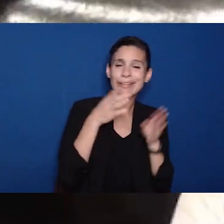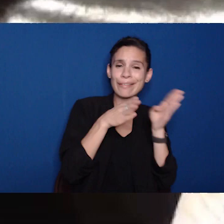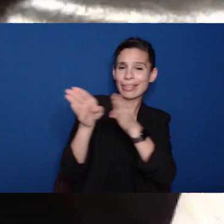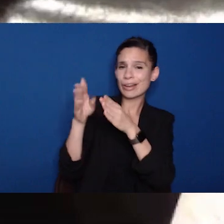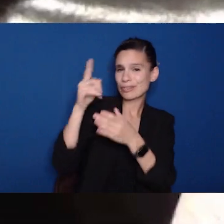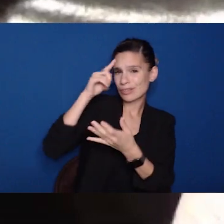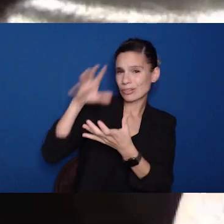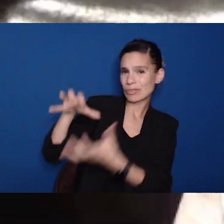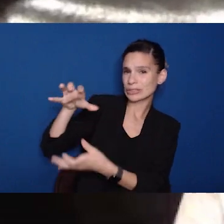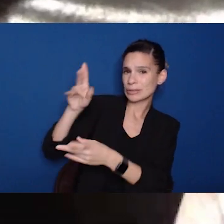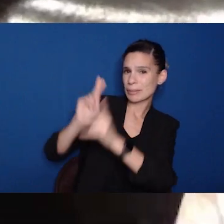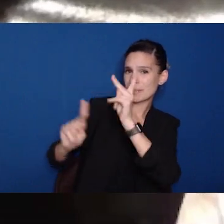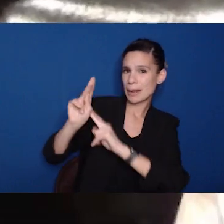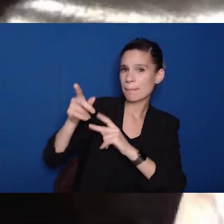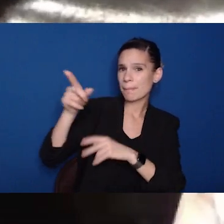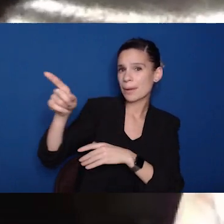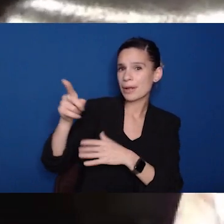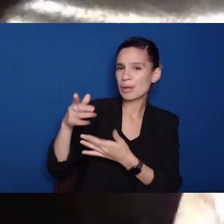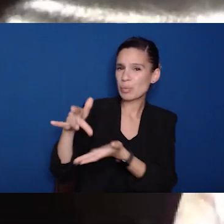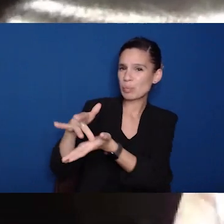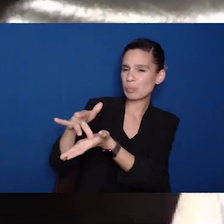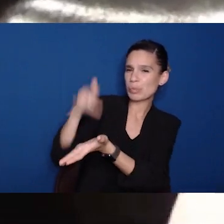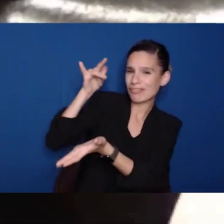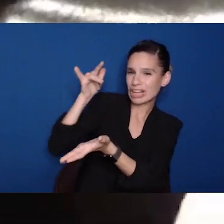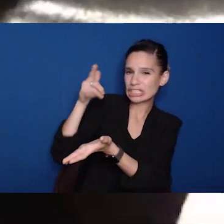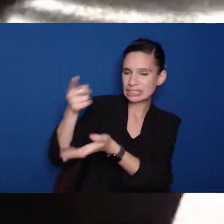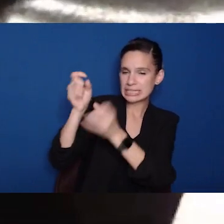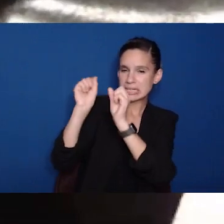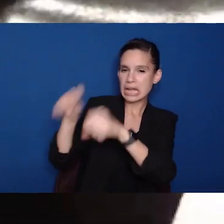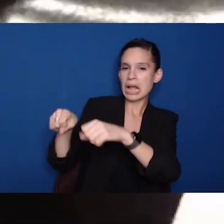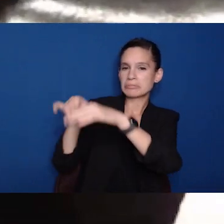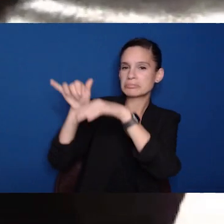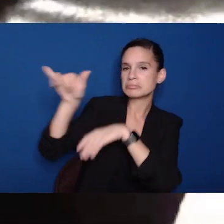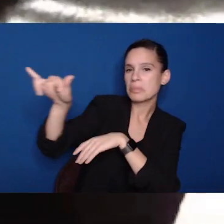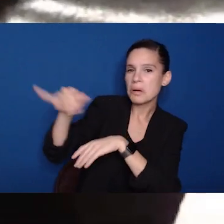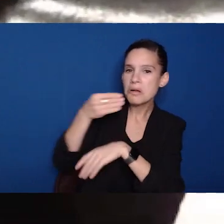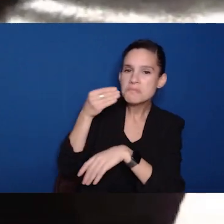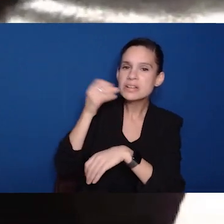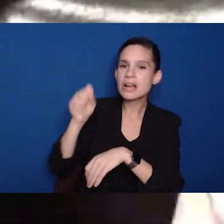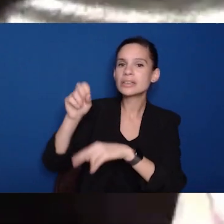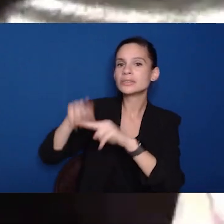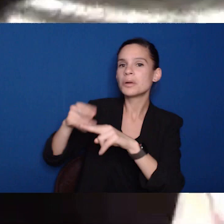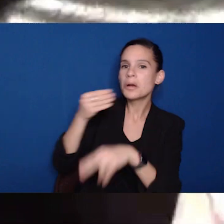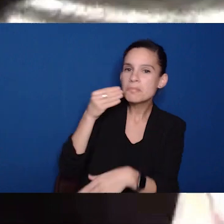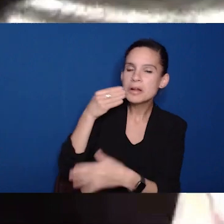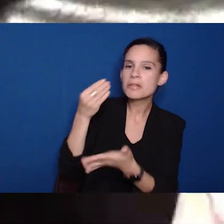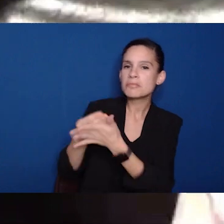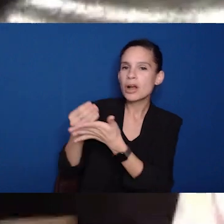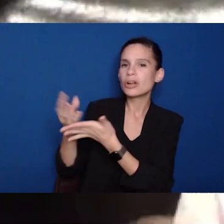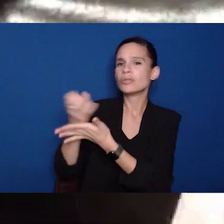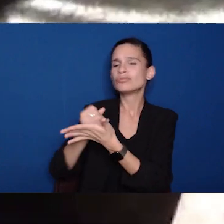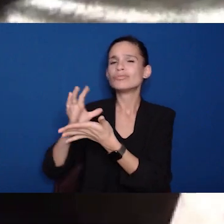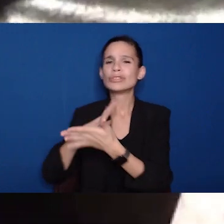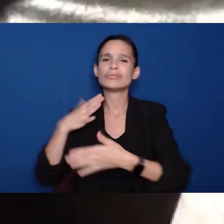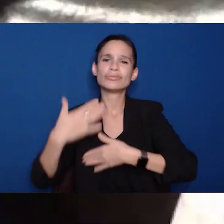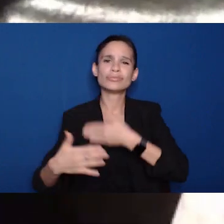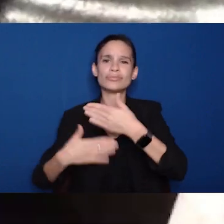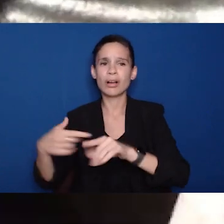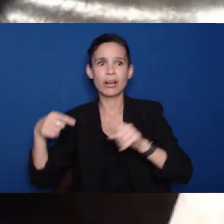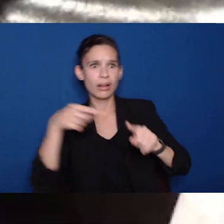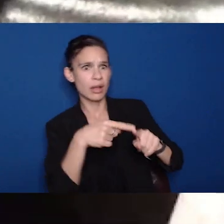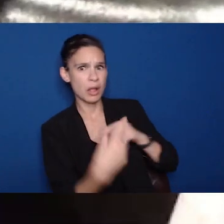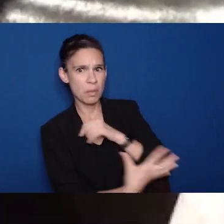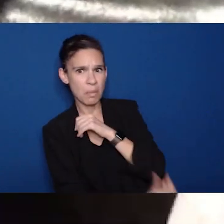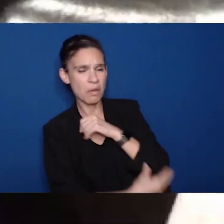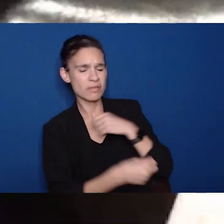it? That you can afford to still be paid your corner office salary sitting on your balcony at home. Whereas some of us who